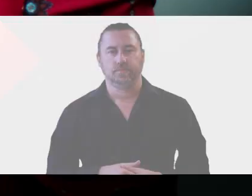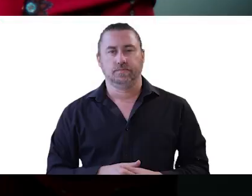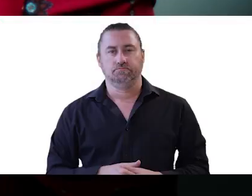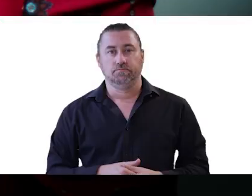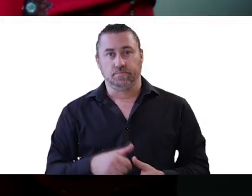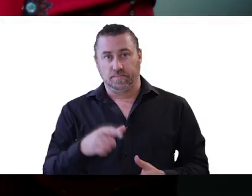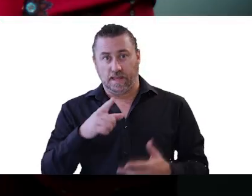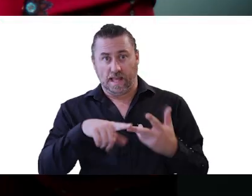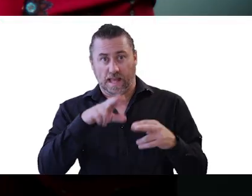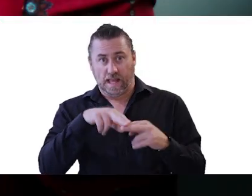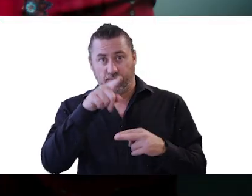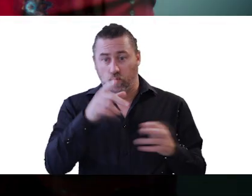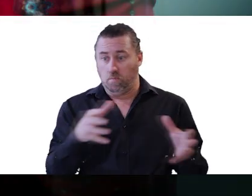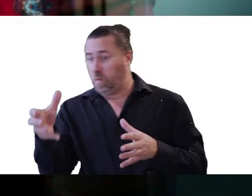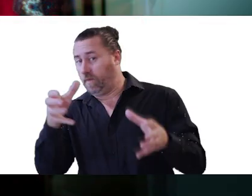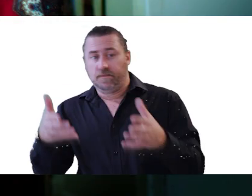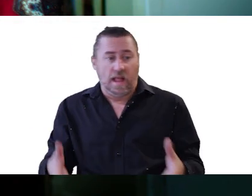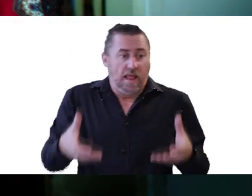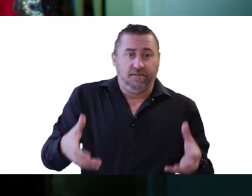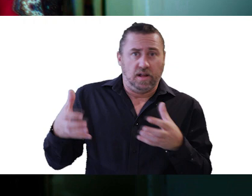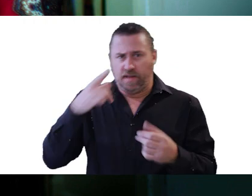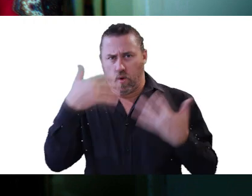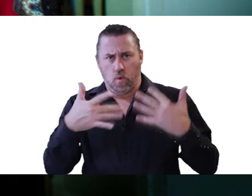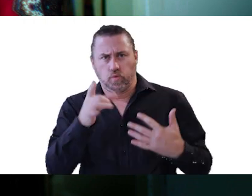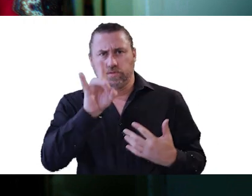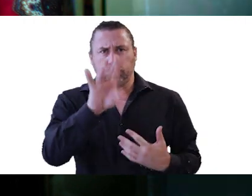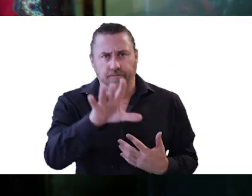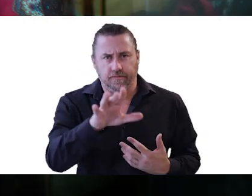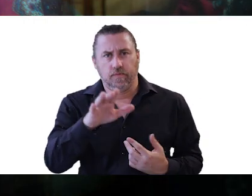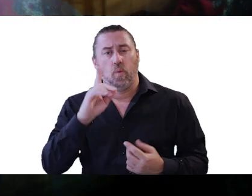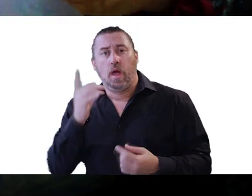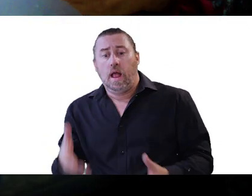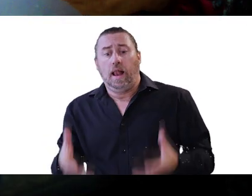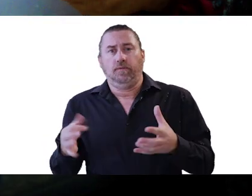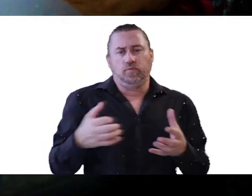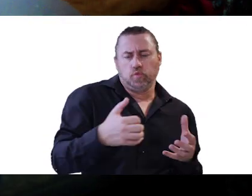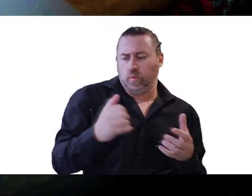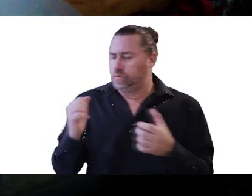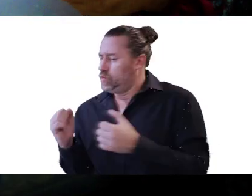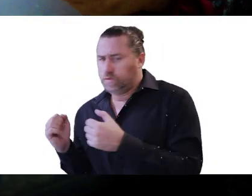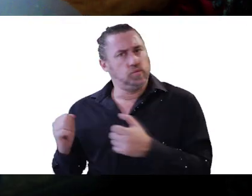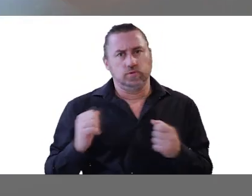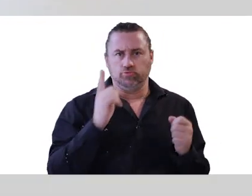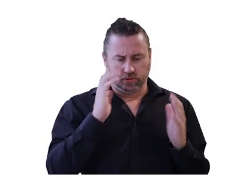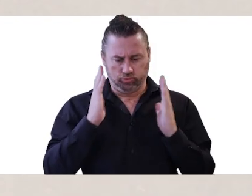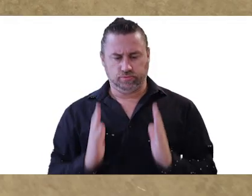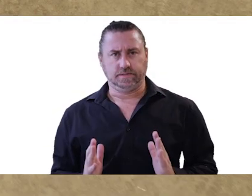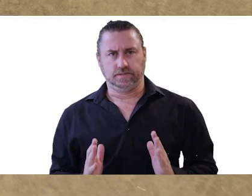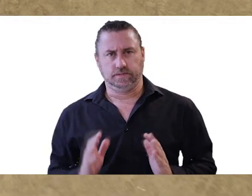You can get hurt when you move things around and lift things. Do not twist your body when you are lifting. Try to keep your body straight.